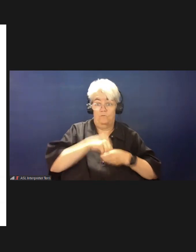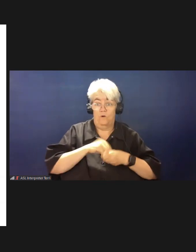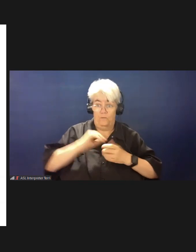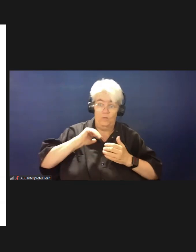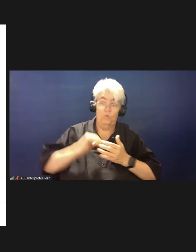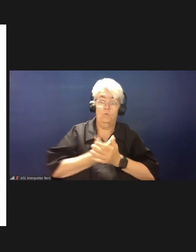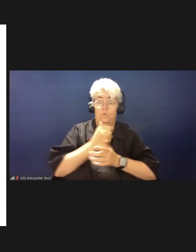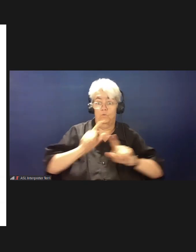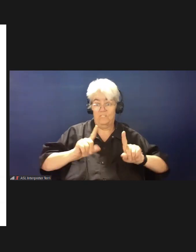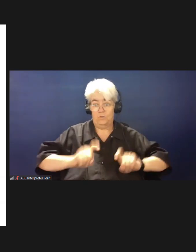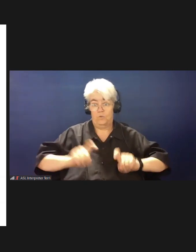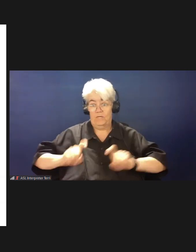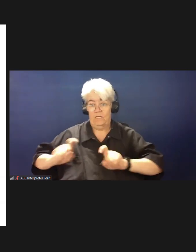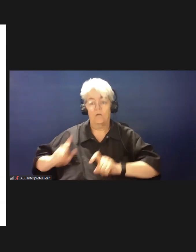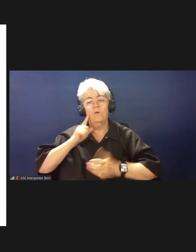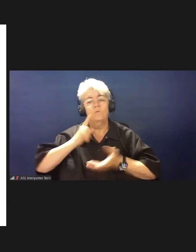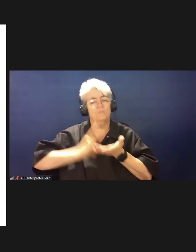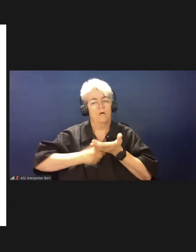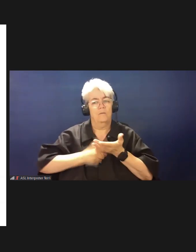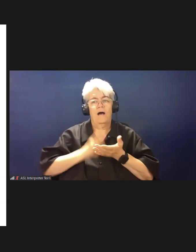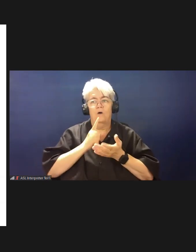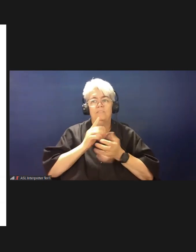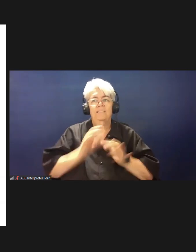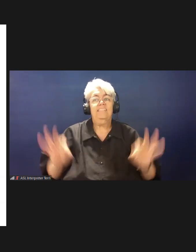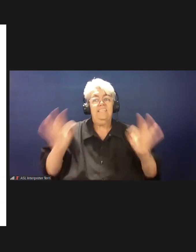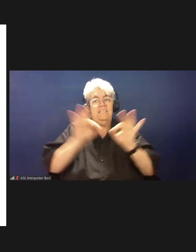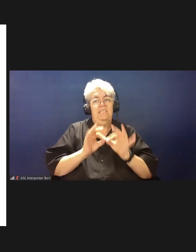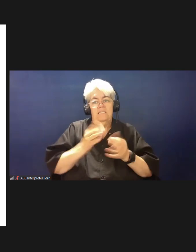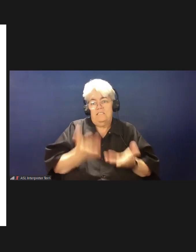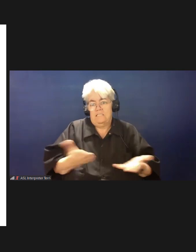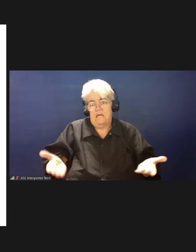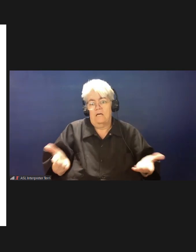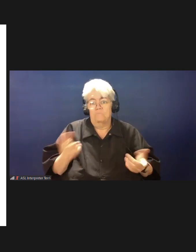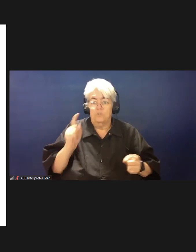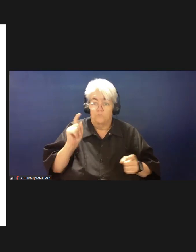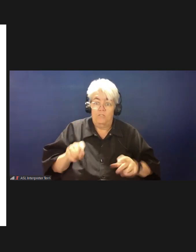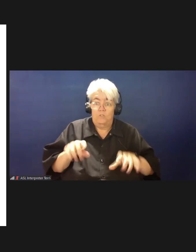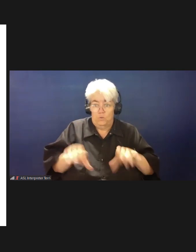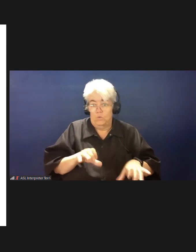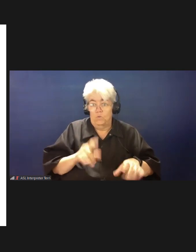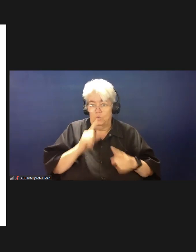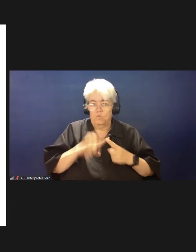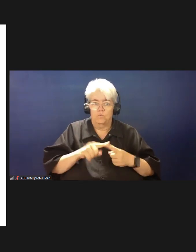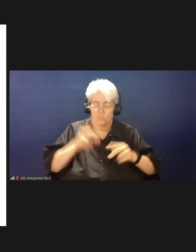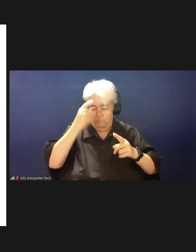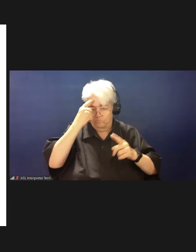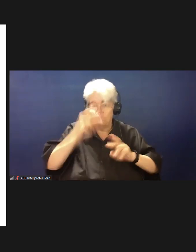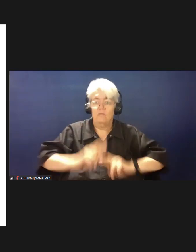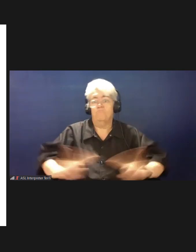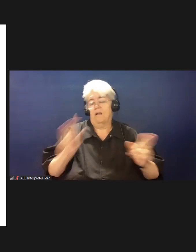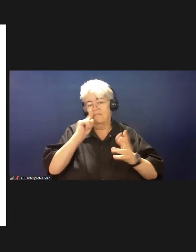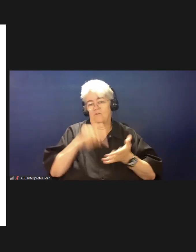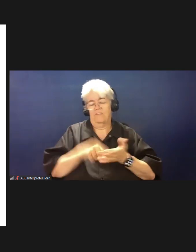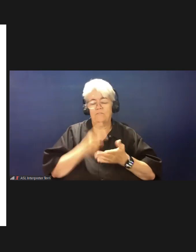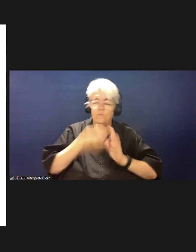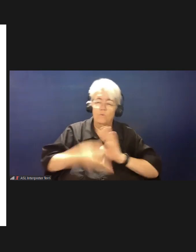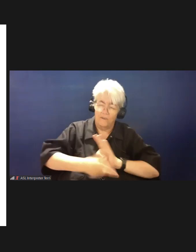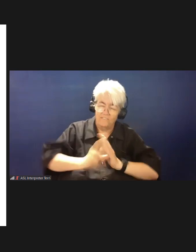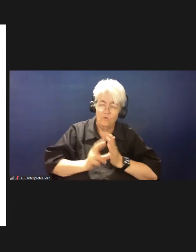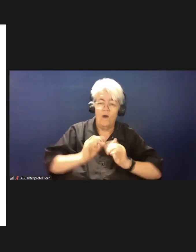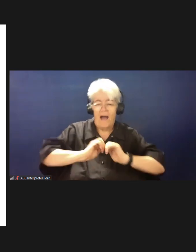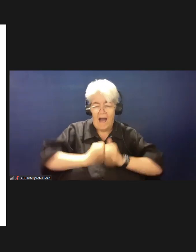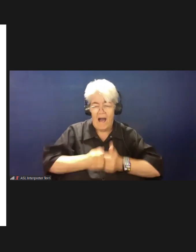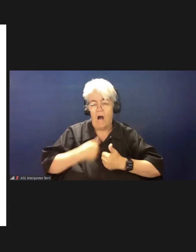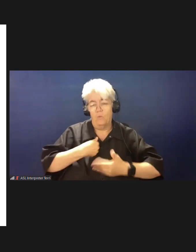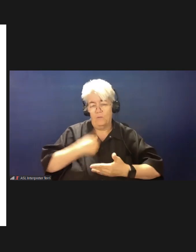go over some key steps you'll want to complete to prepare for this. We'll then review the steps and the procedures